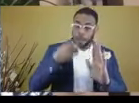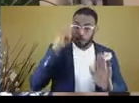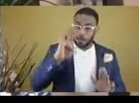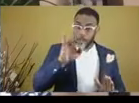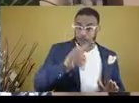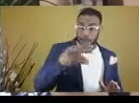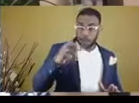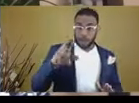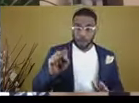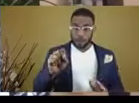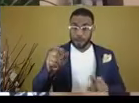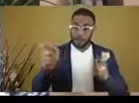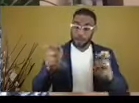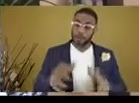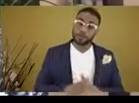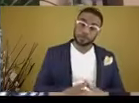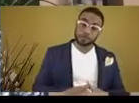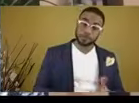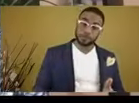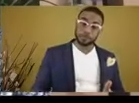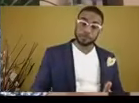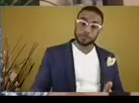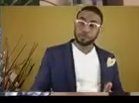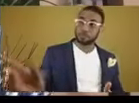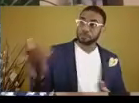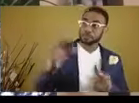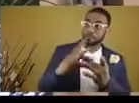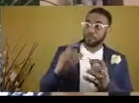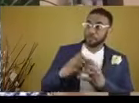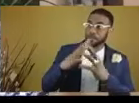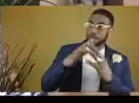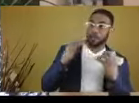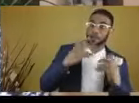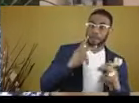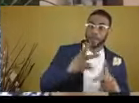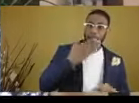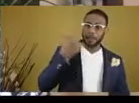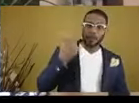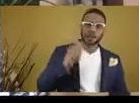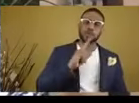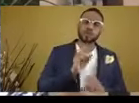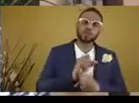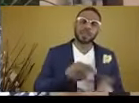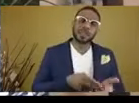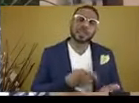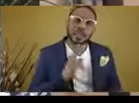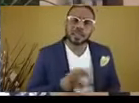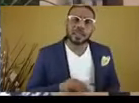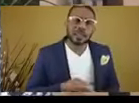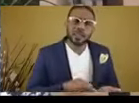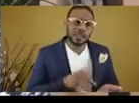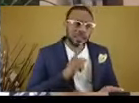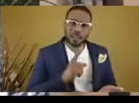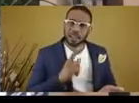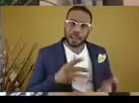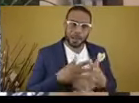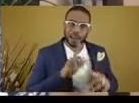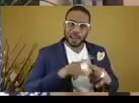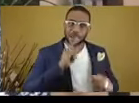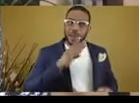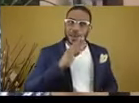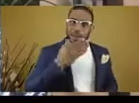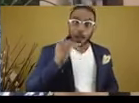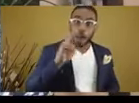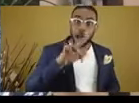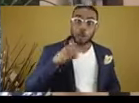Biden-Harris administration. They say build back better, but the truth is America cannot be better unless we